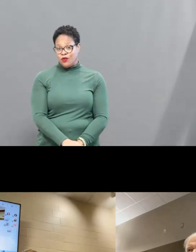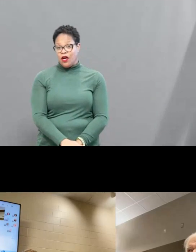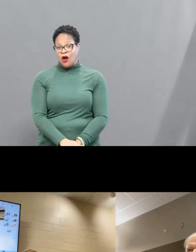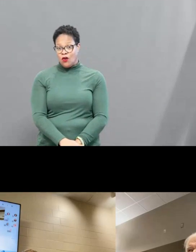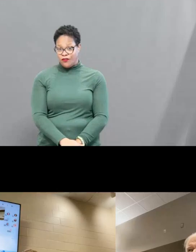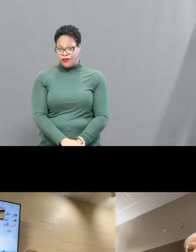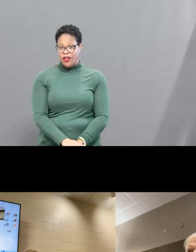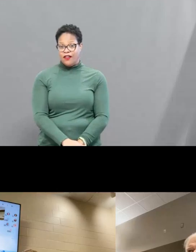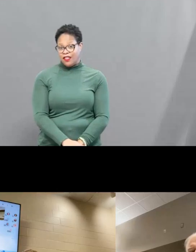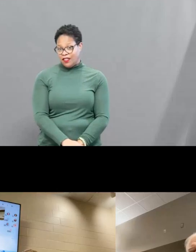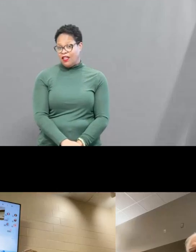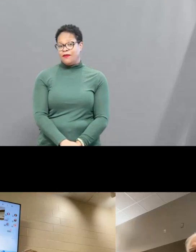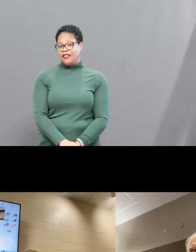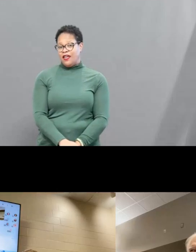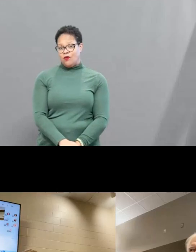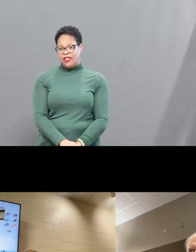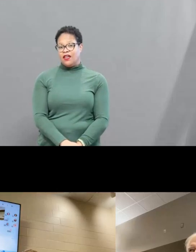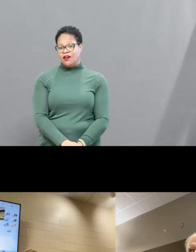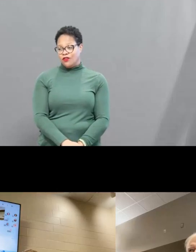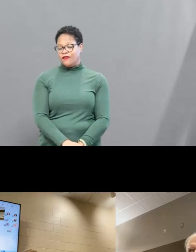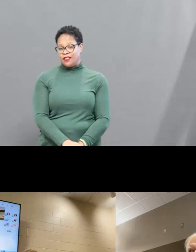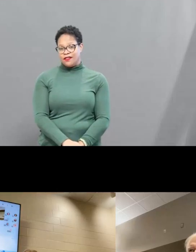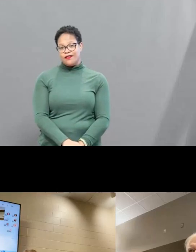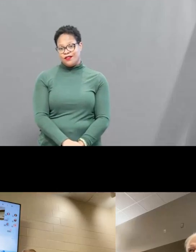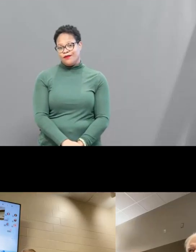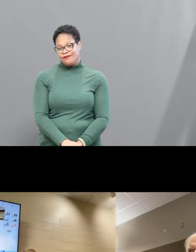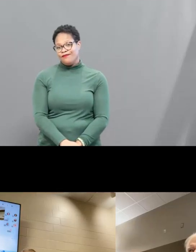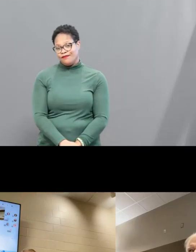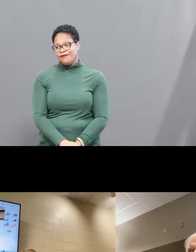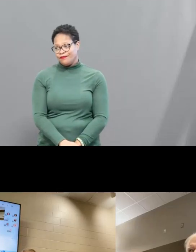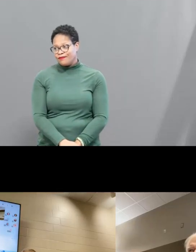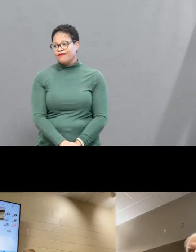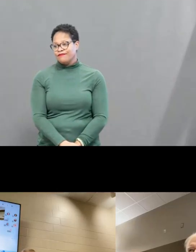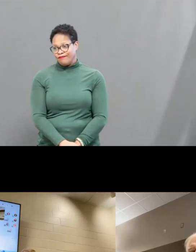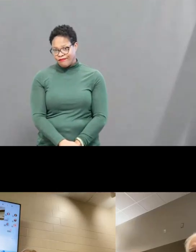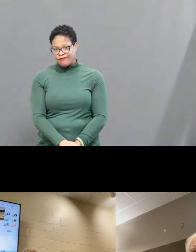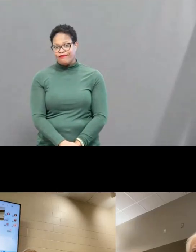lot of money through golf. They collect a lot of money that way in other events. So.